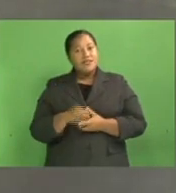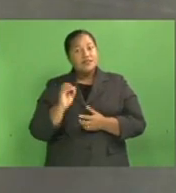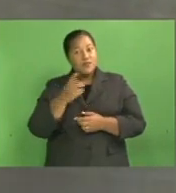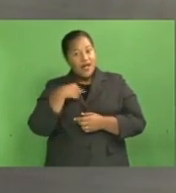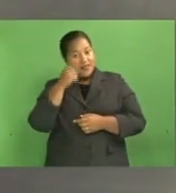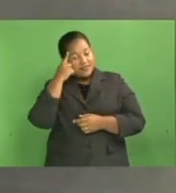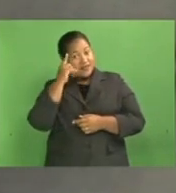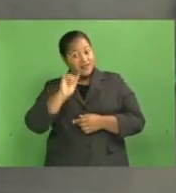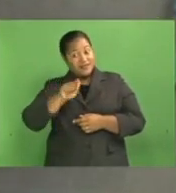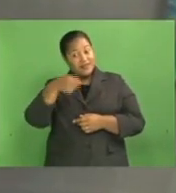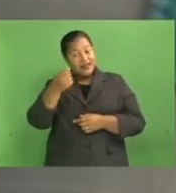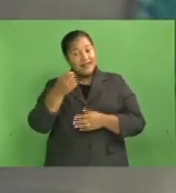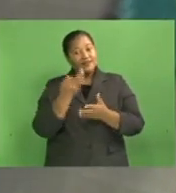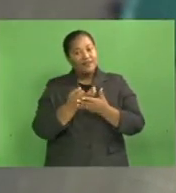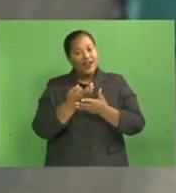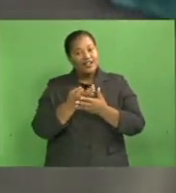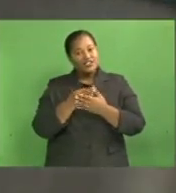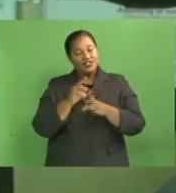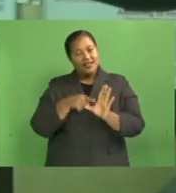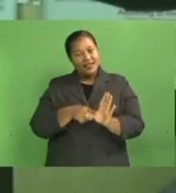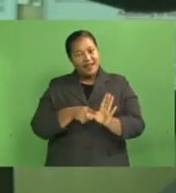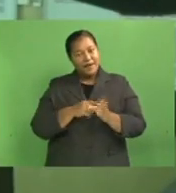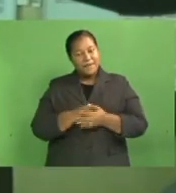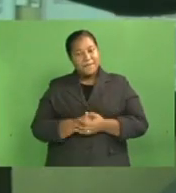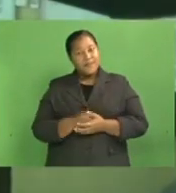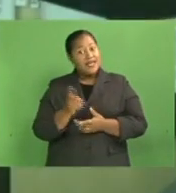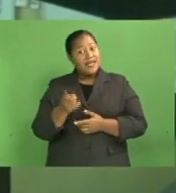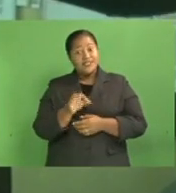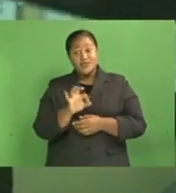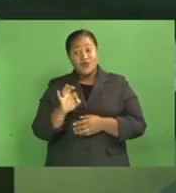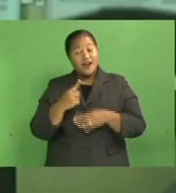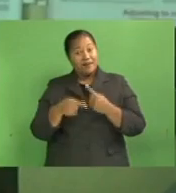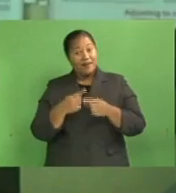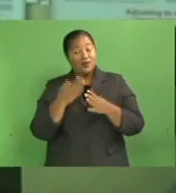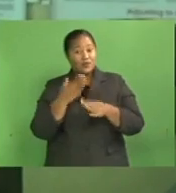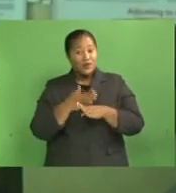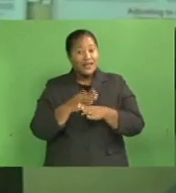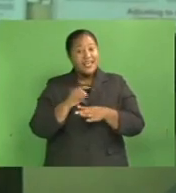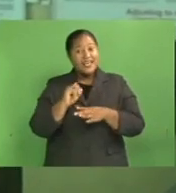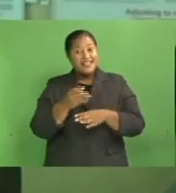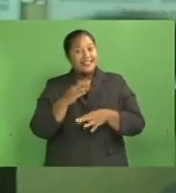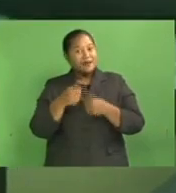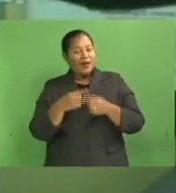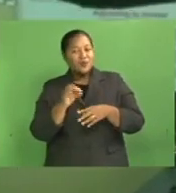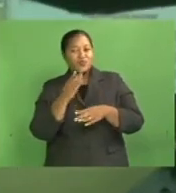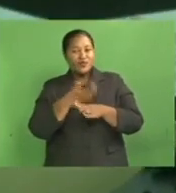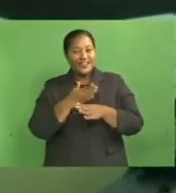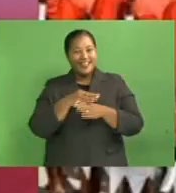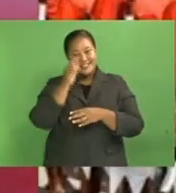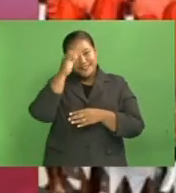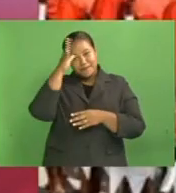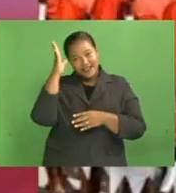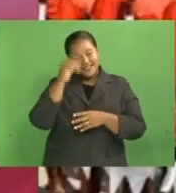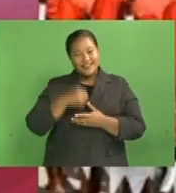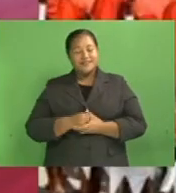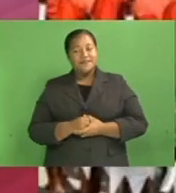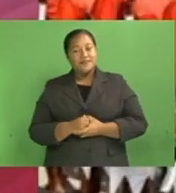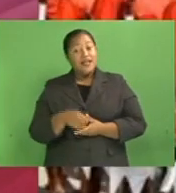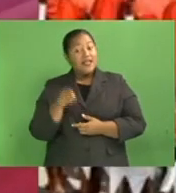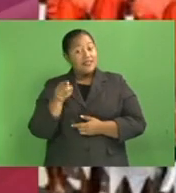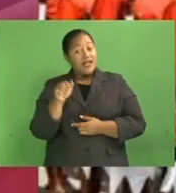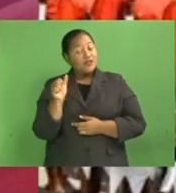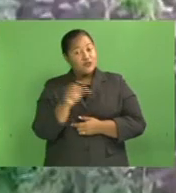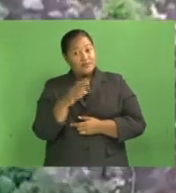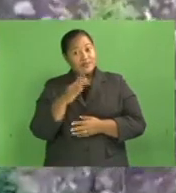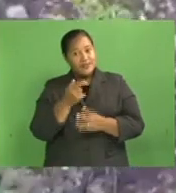next financial year, it's not about working harder, but it's about working smarter. That should be the